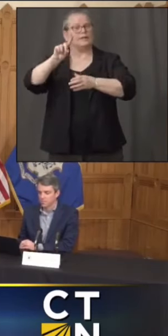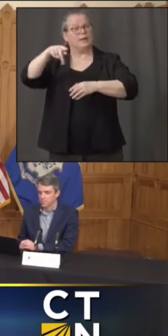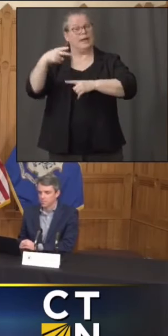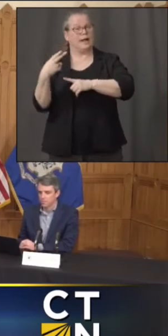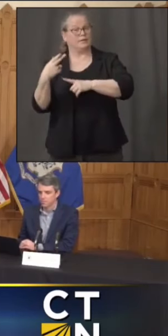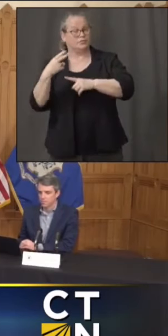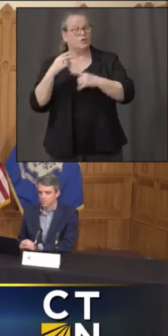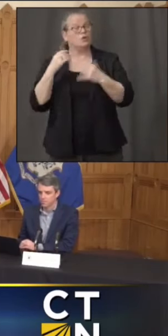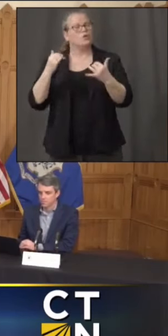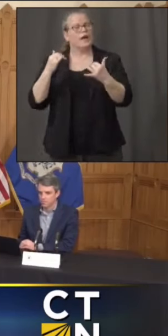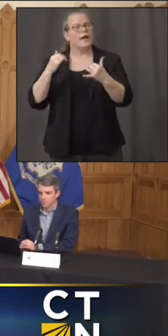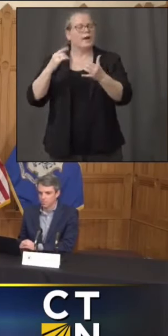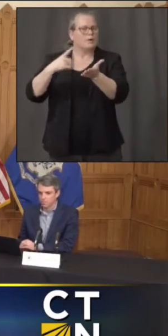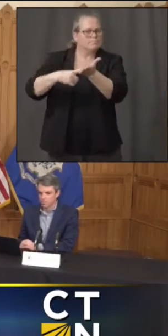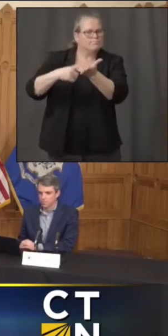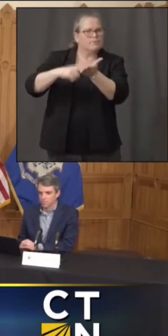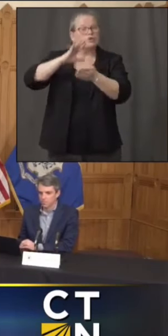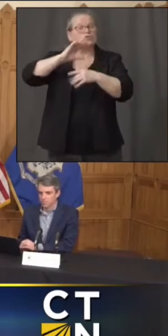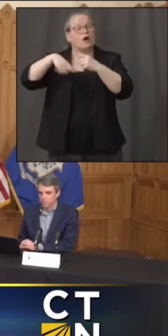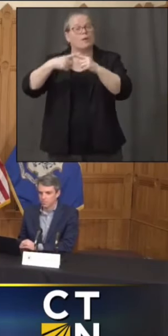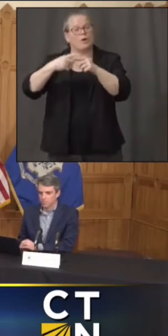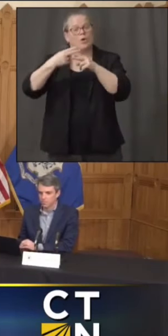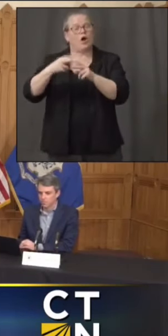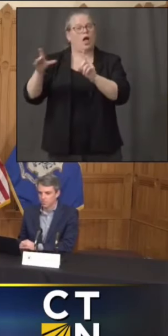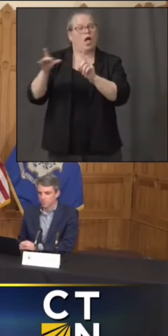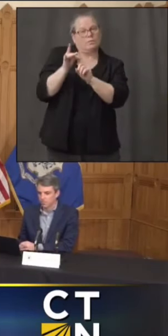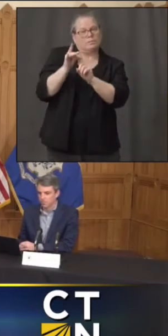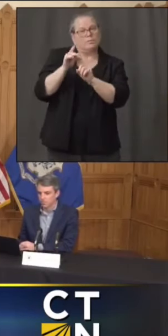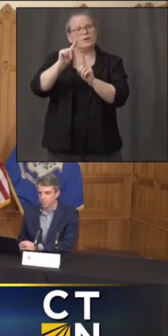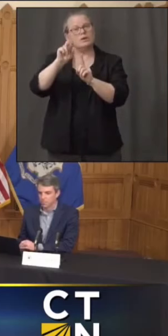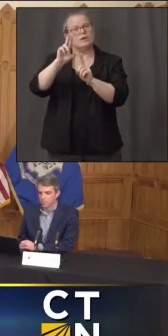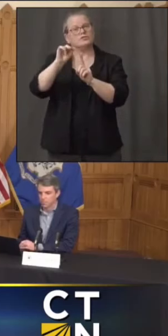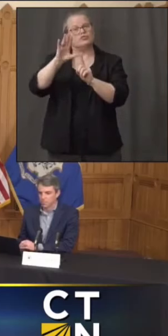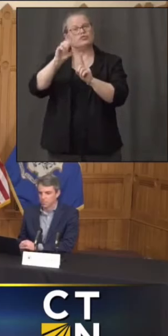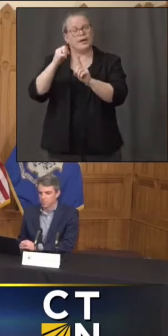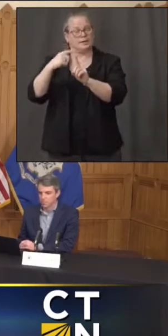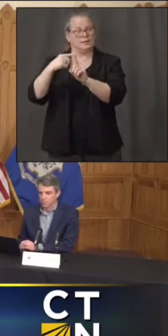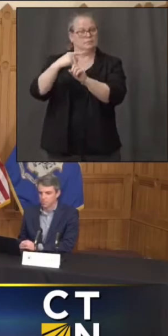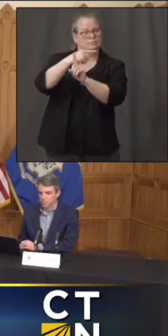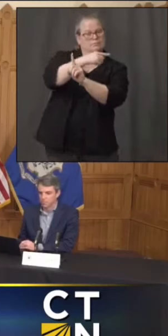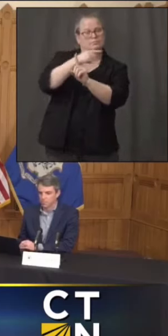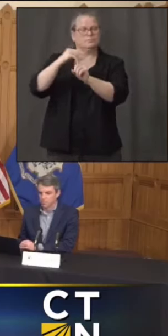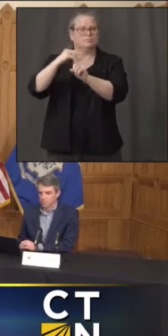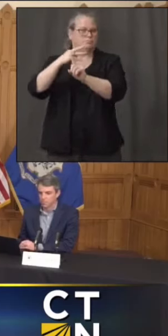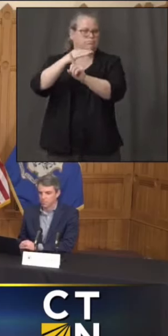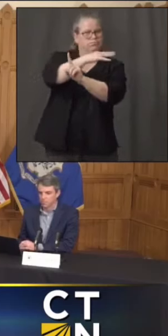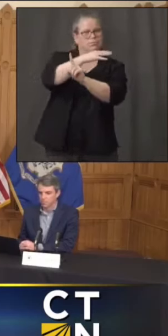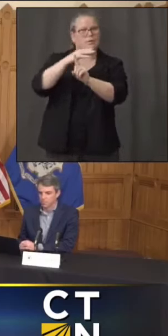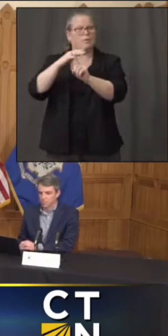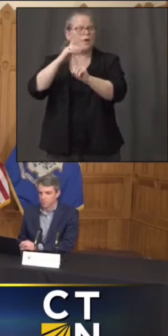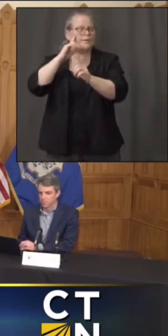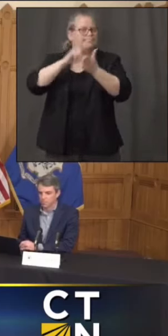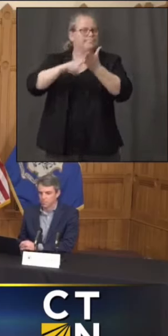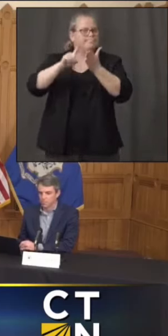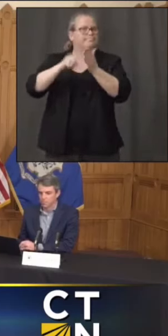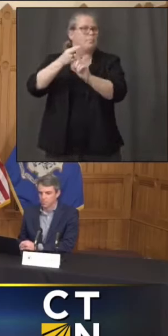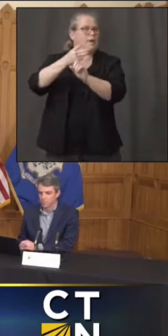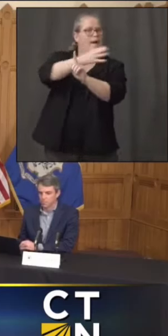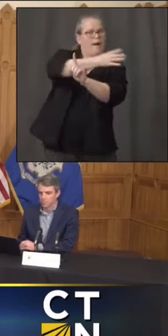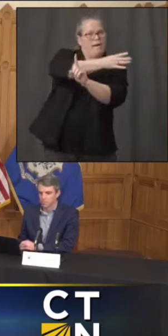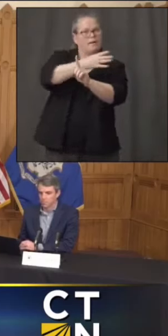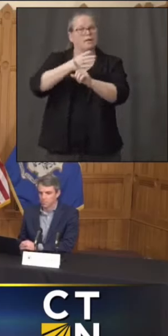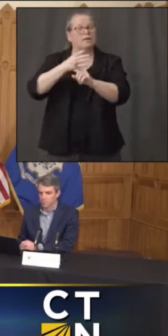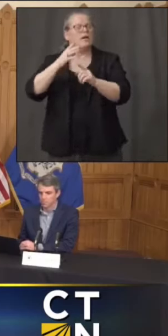about contact tracing, which is one of the key tools in our public health toolbox to help control the spread of diseases,